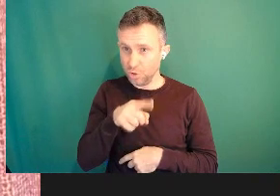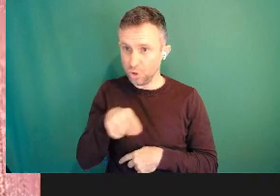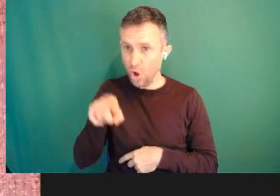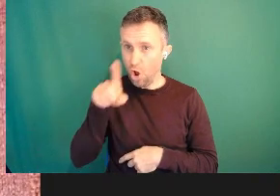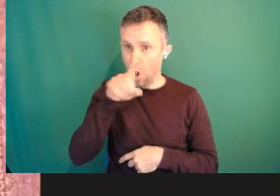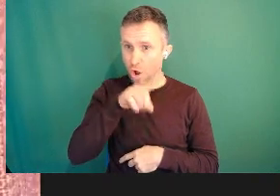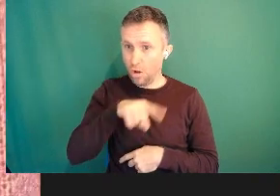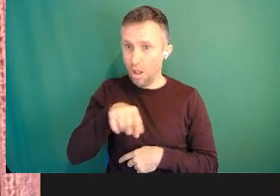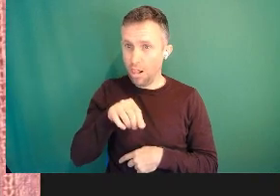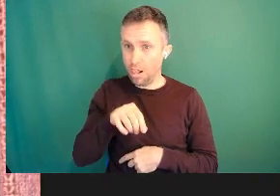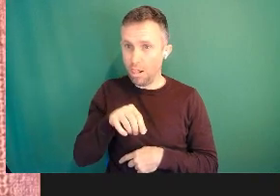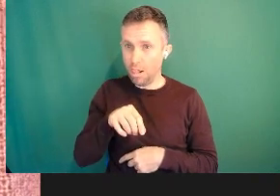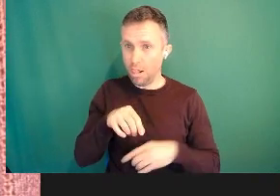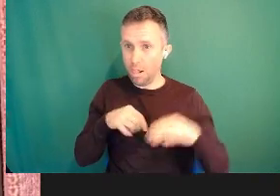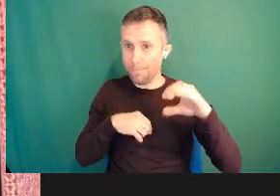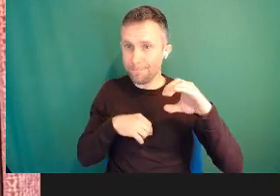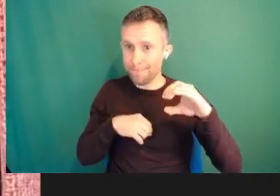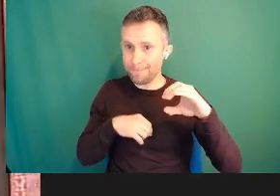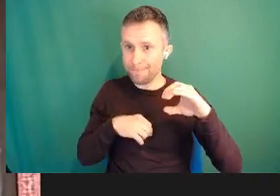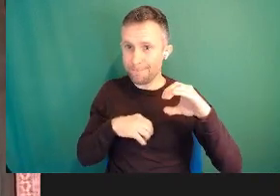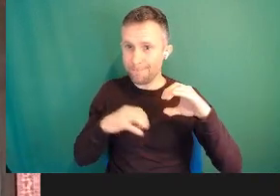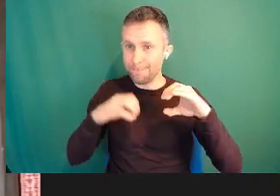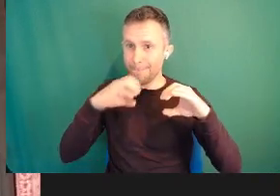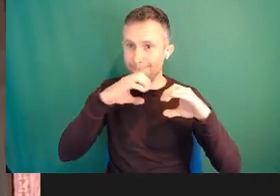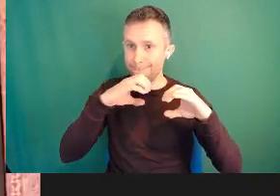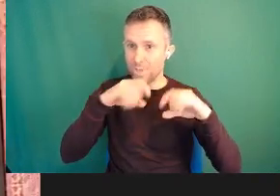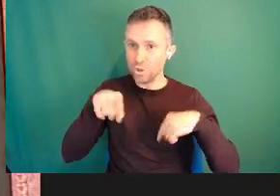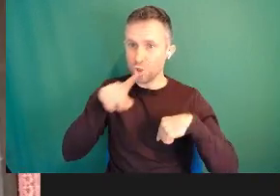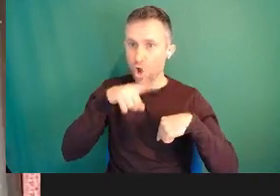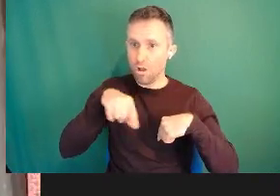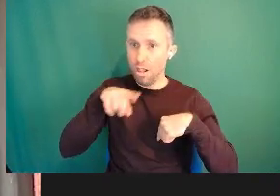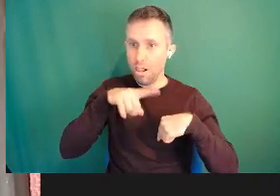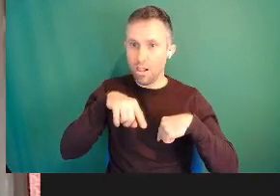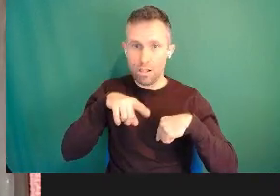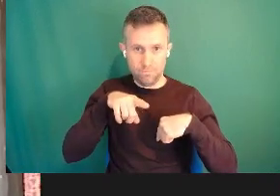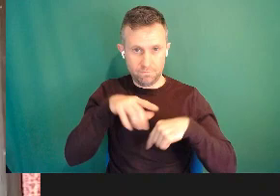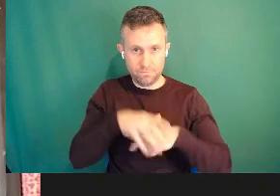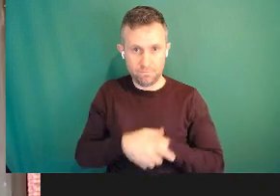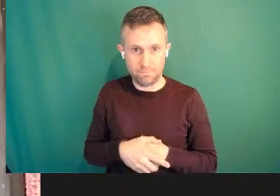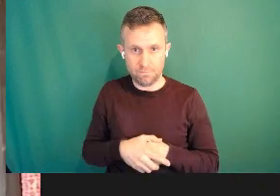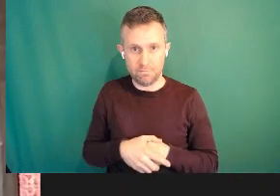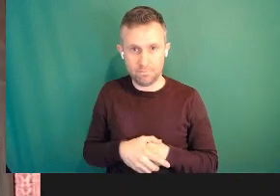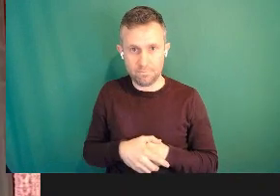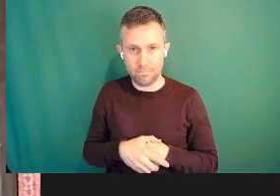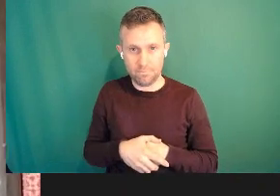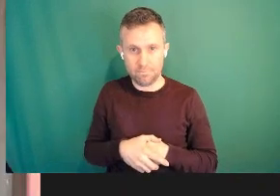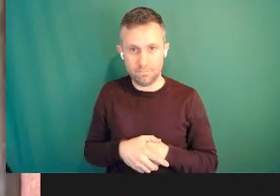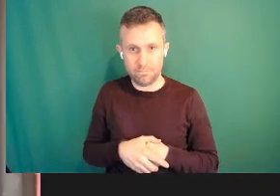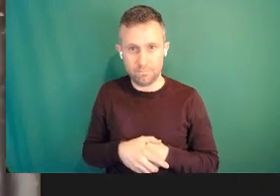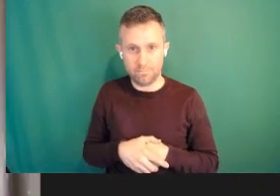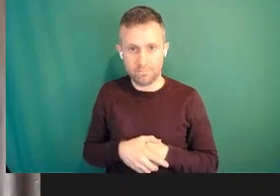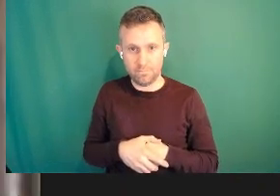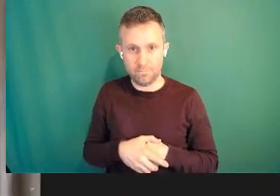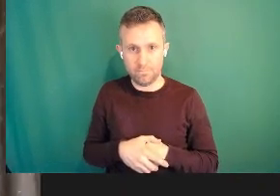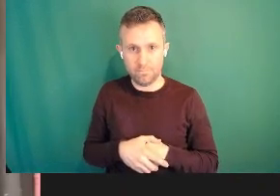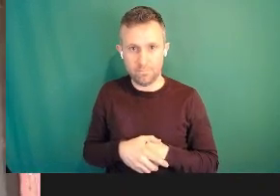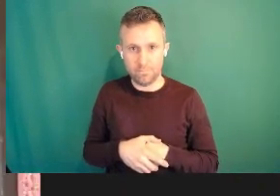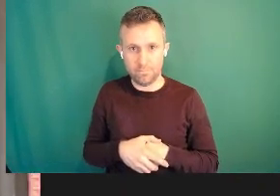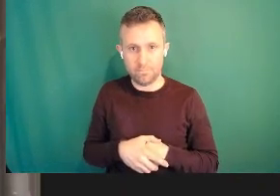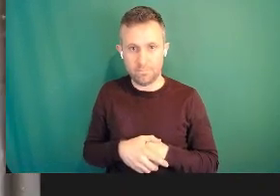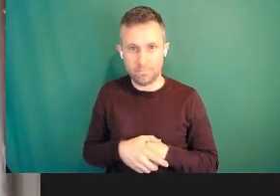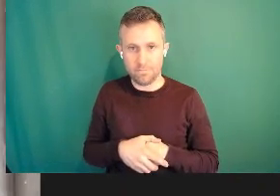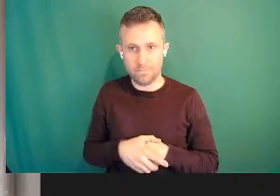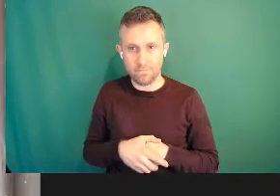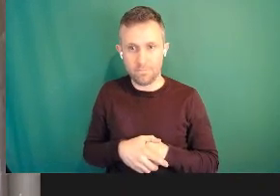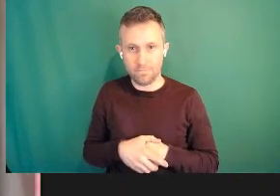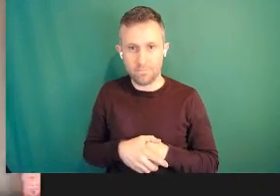overlapping circles around the taper burn here. So I think on the camera you can just about